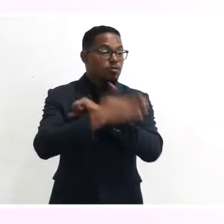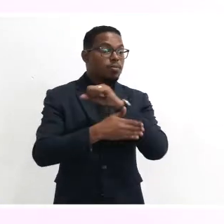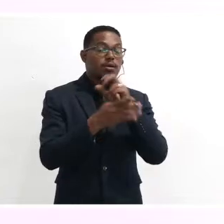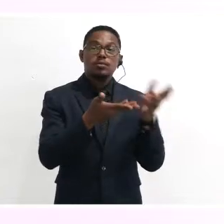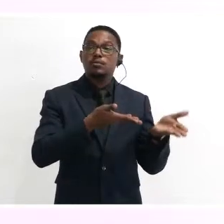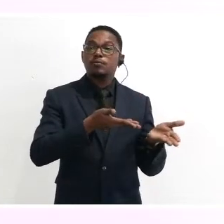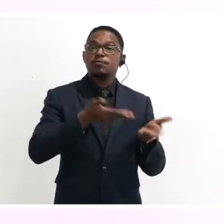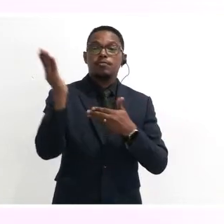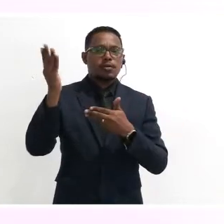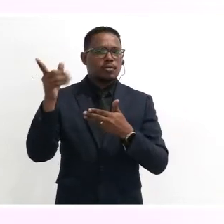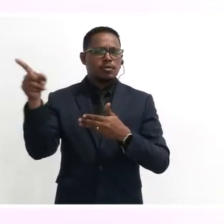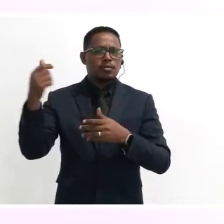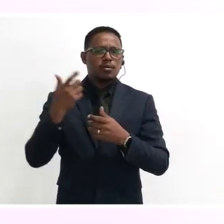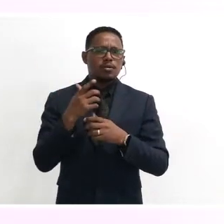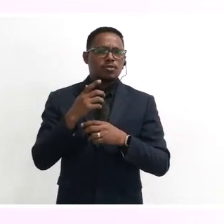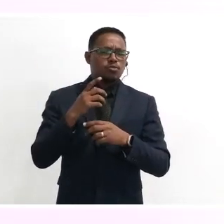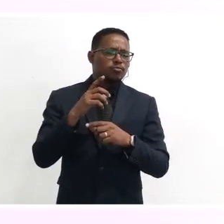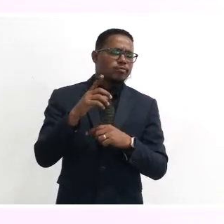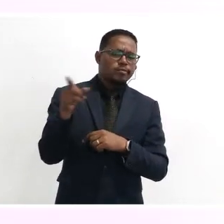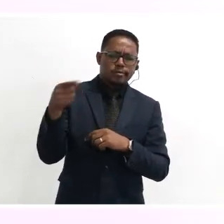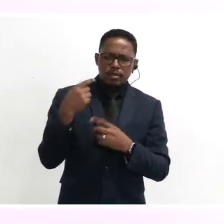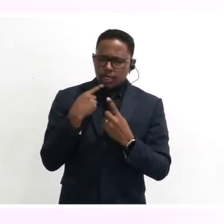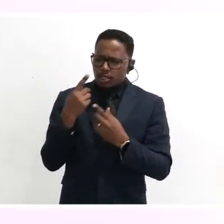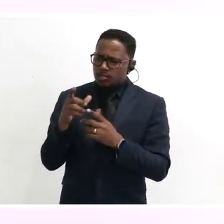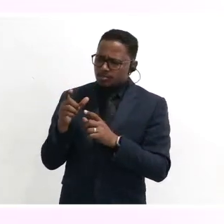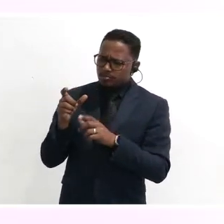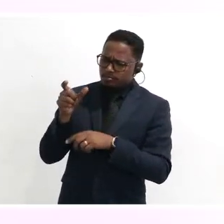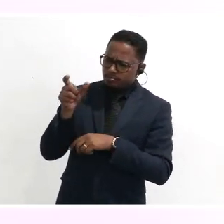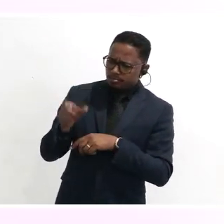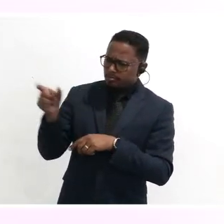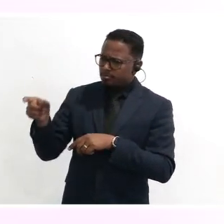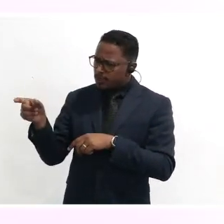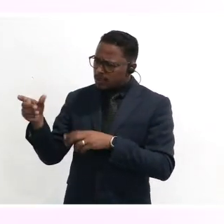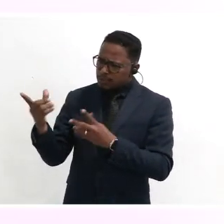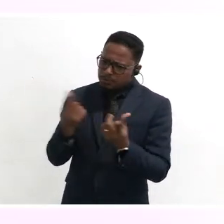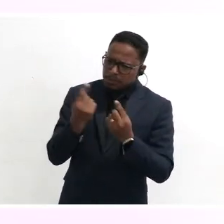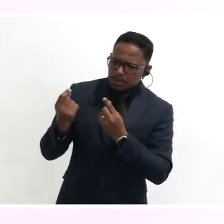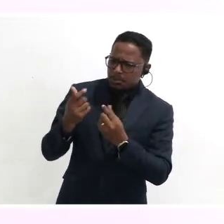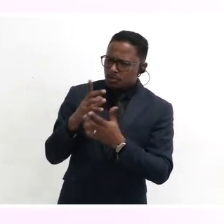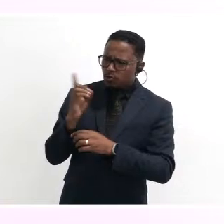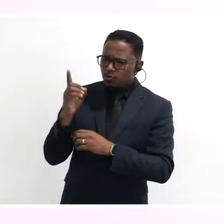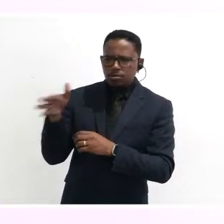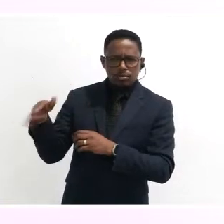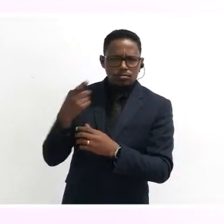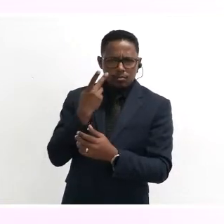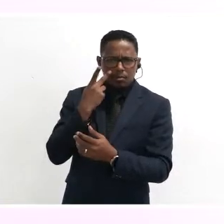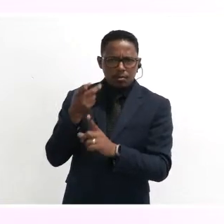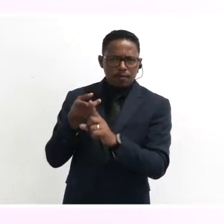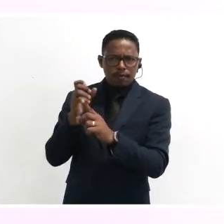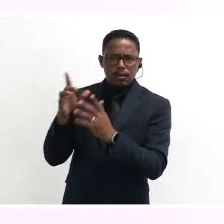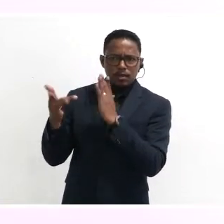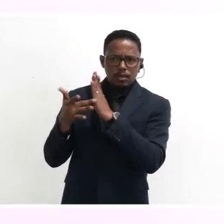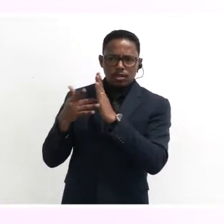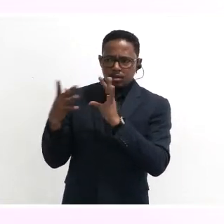And you can see kind of where the technologies line up. And if you look, for example, at